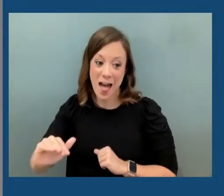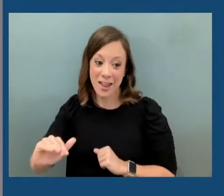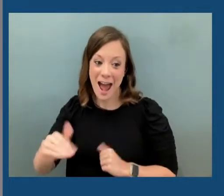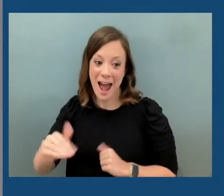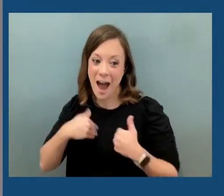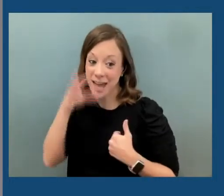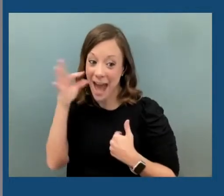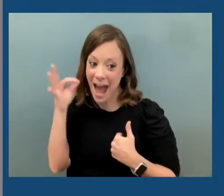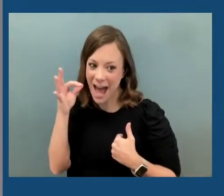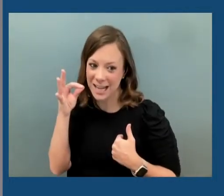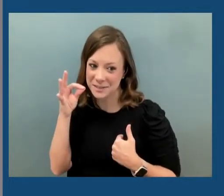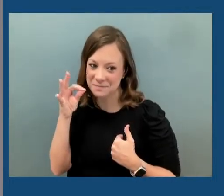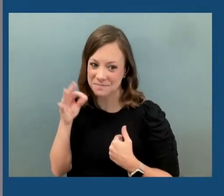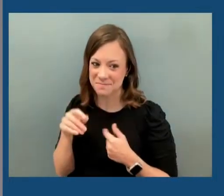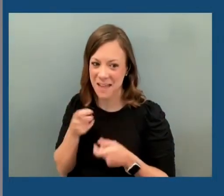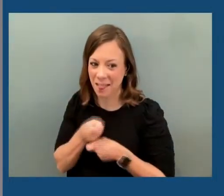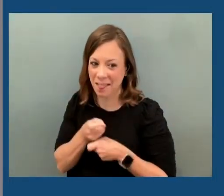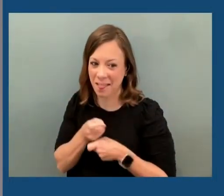But imagine this.